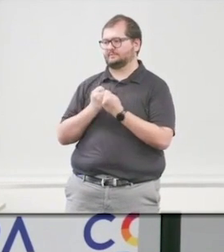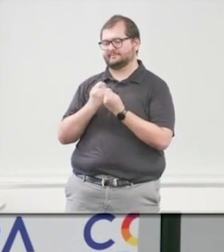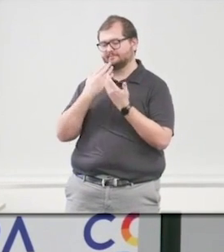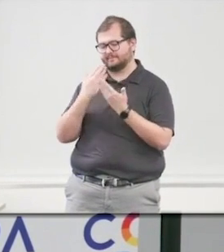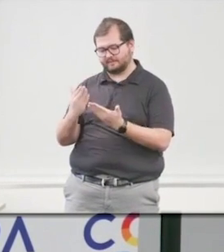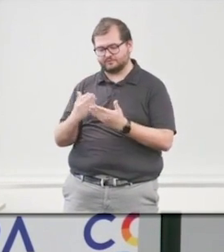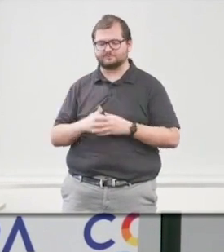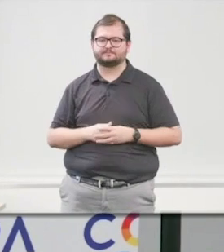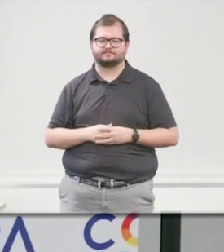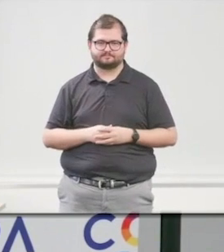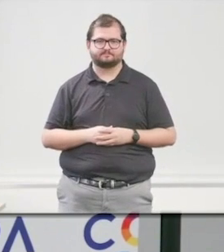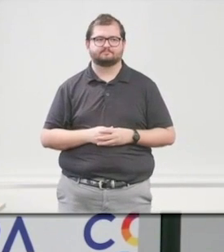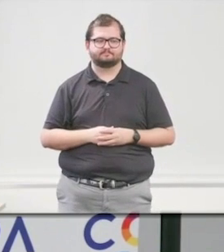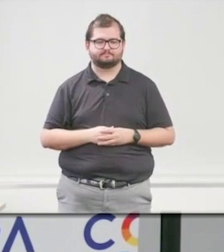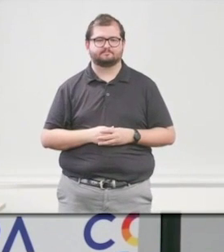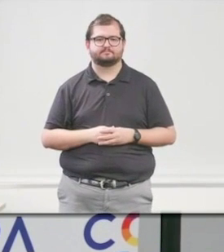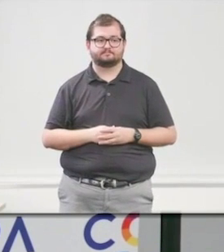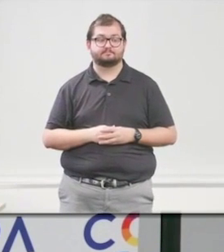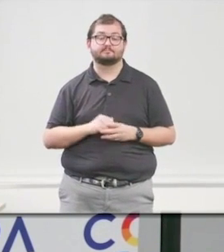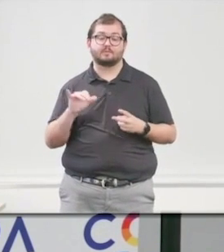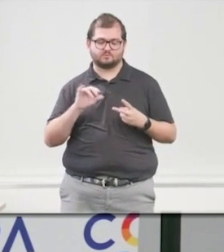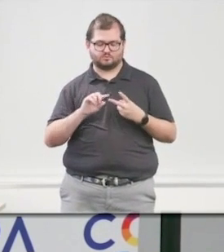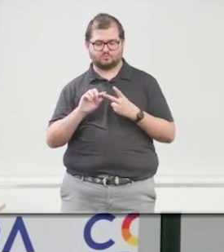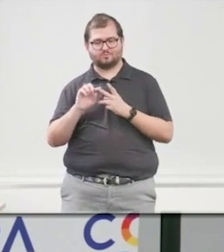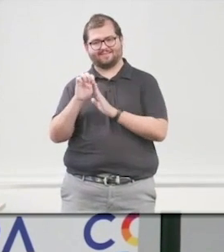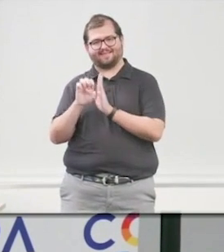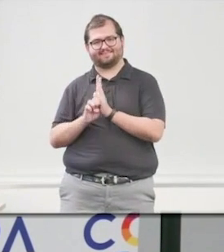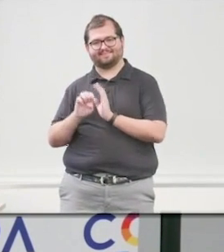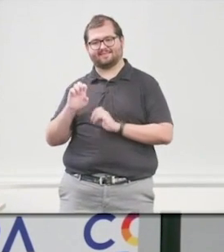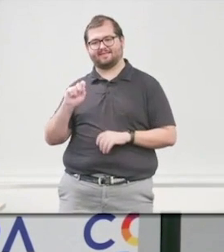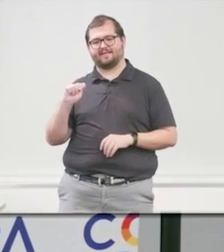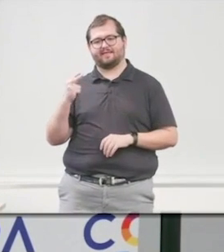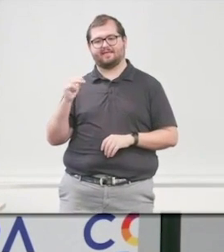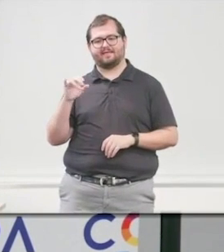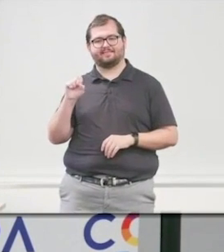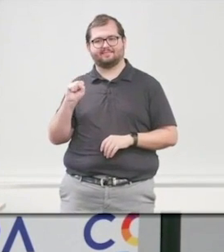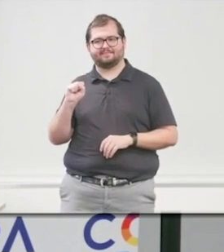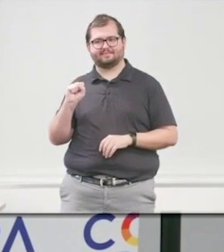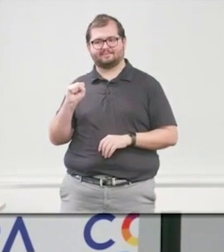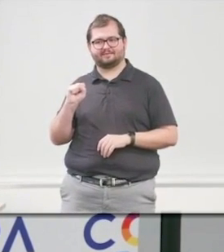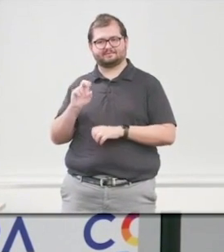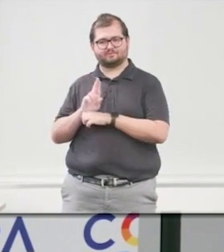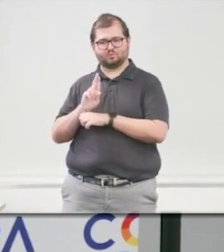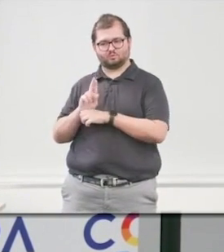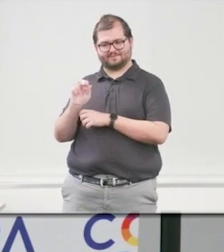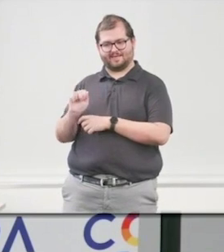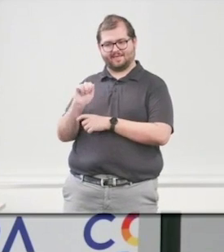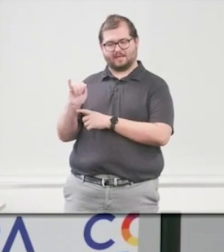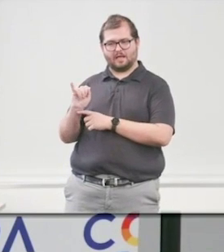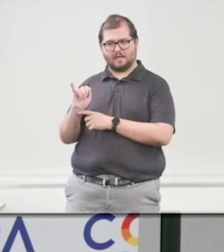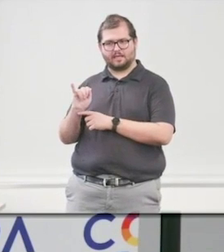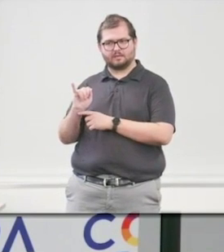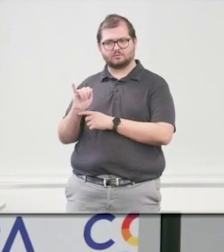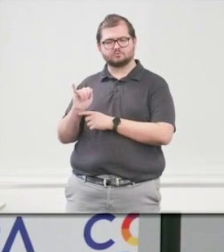it. Again, the other side is the ethics behind using some artificial intelligence to be able to drive